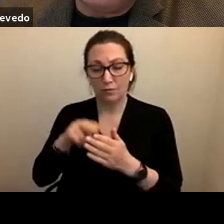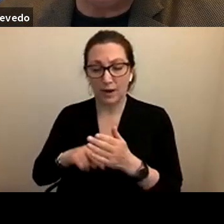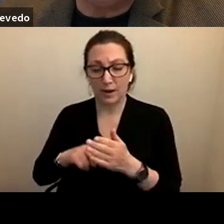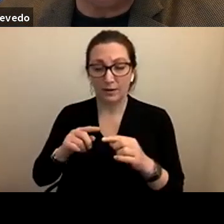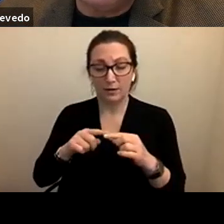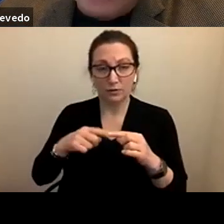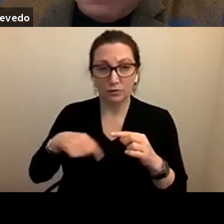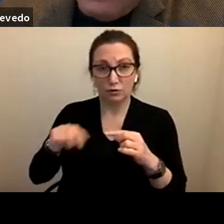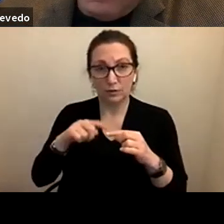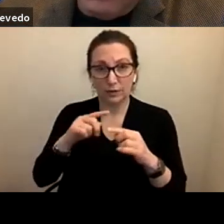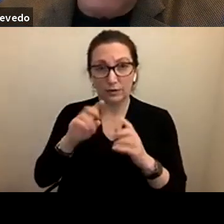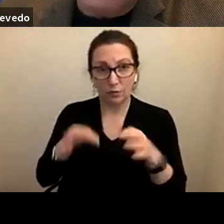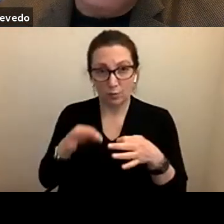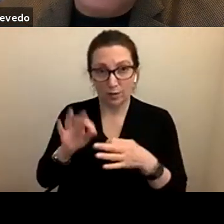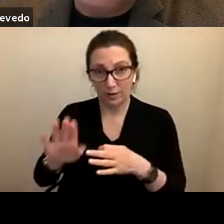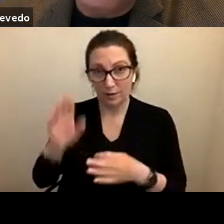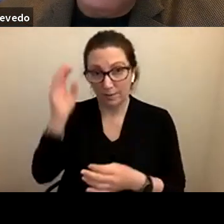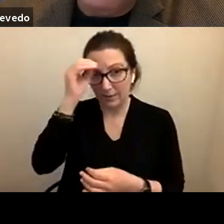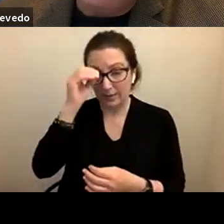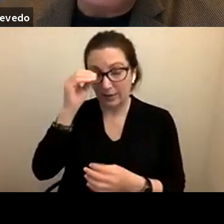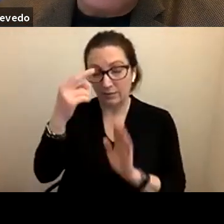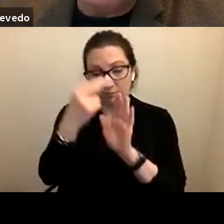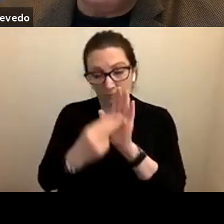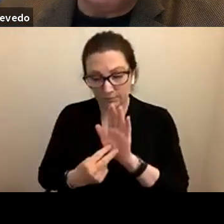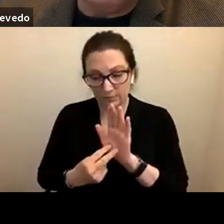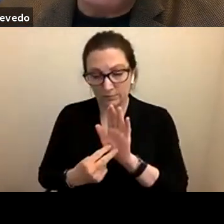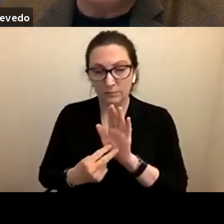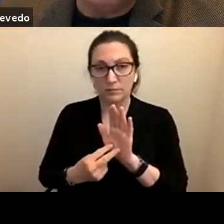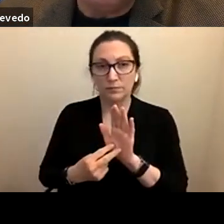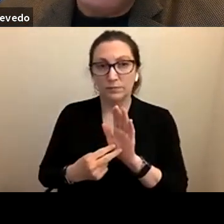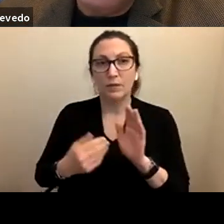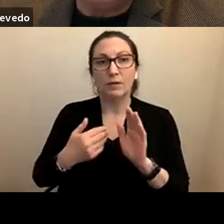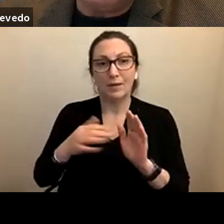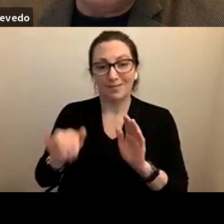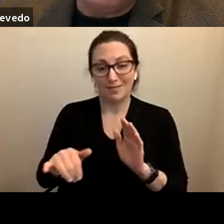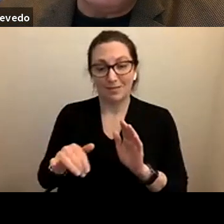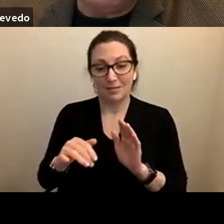it passed those recommendations passed constitutional